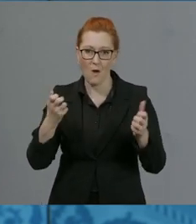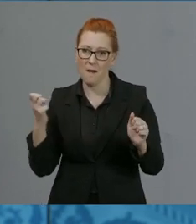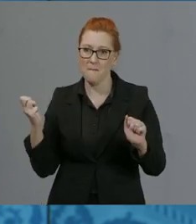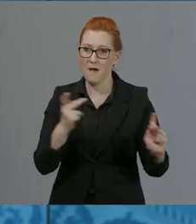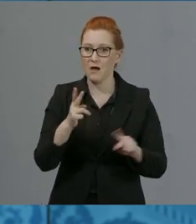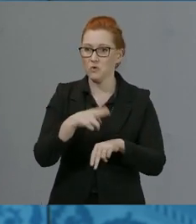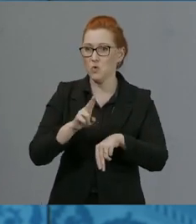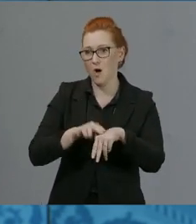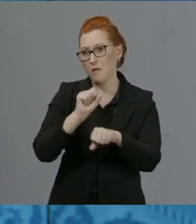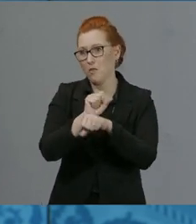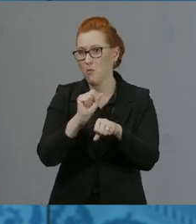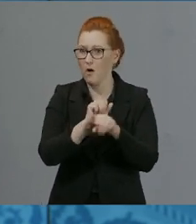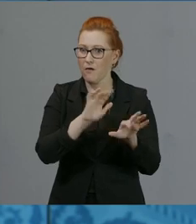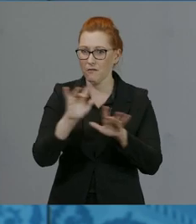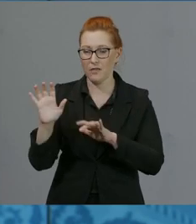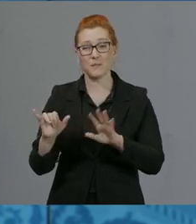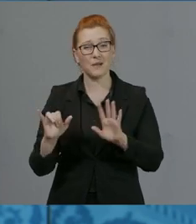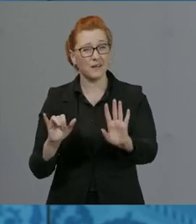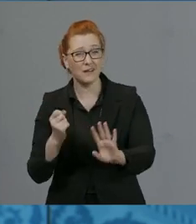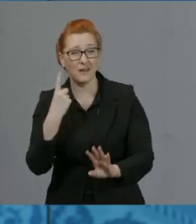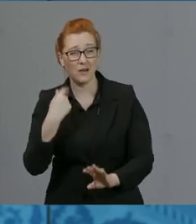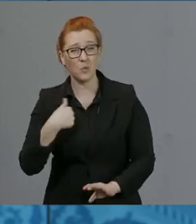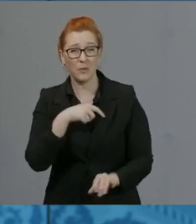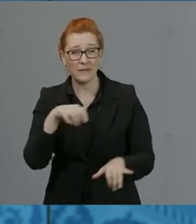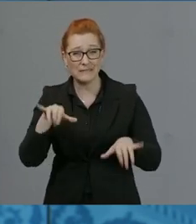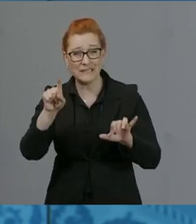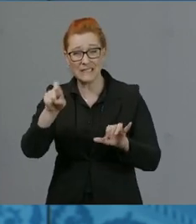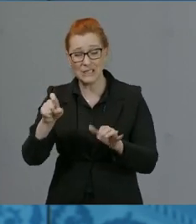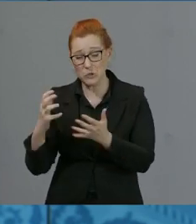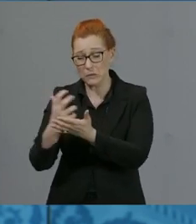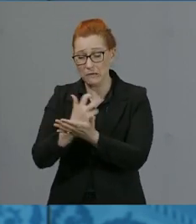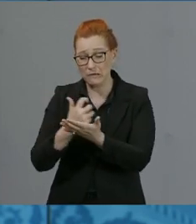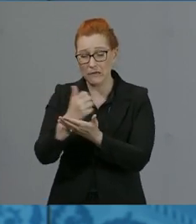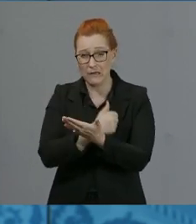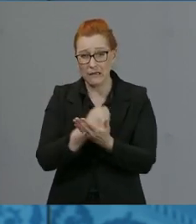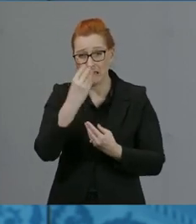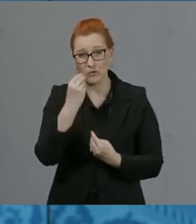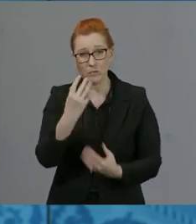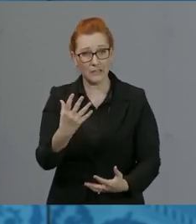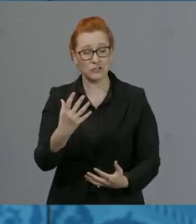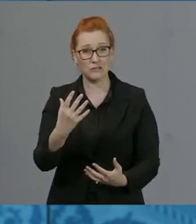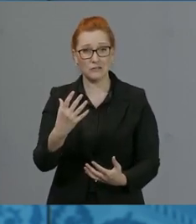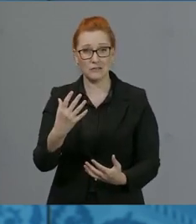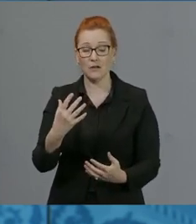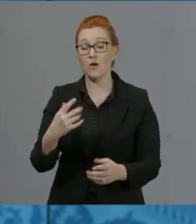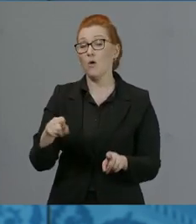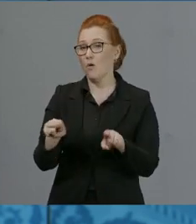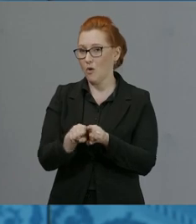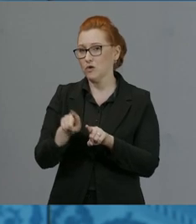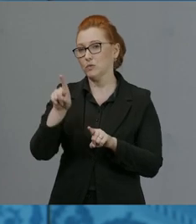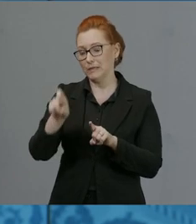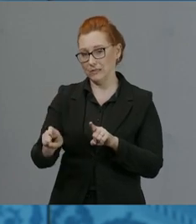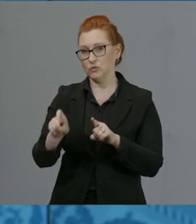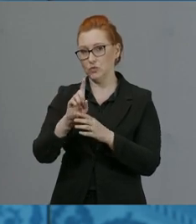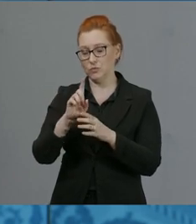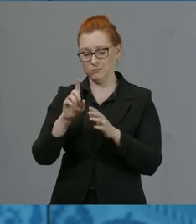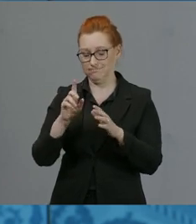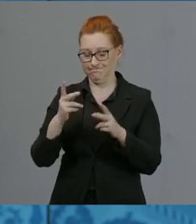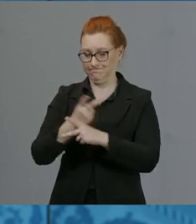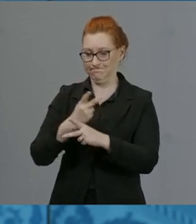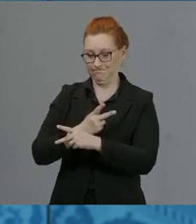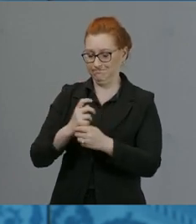there are still a lot of questions that need to be answered around the benefits that are available, and the PUA is part of that. So let me